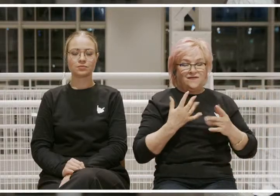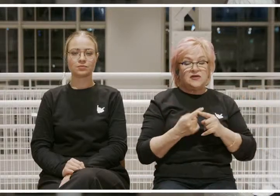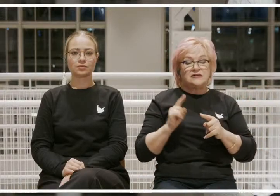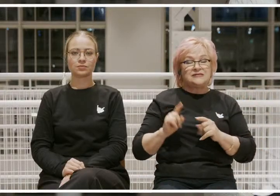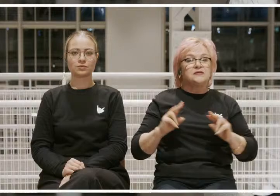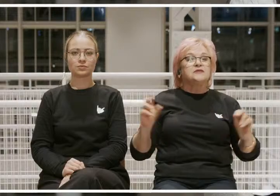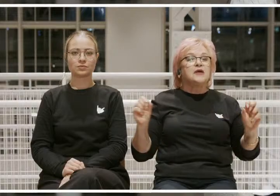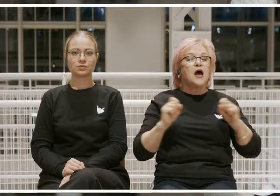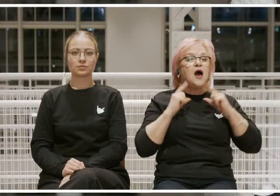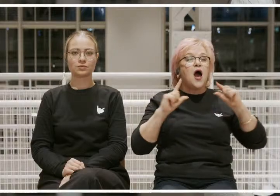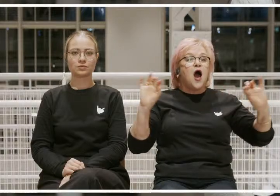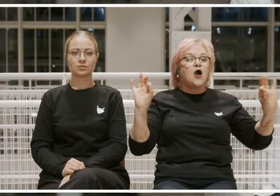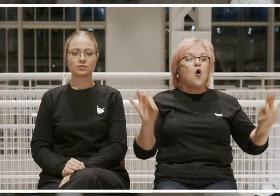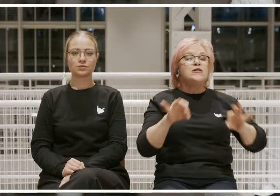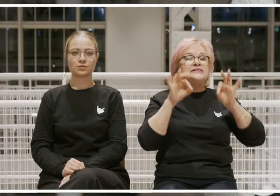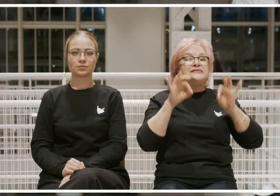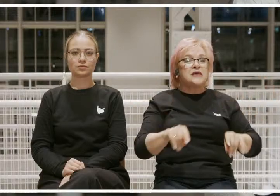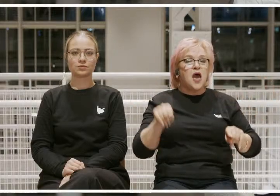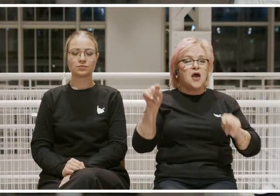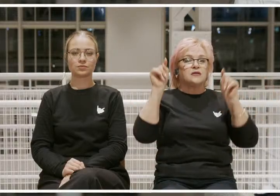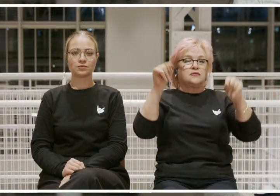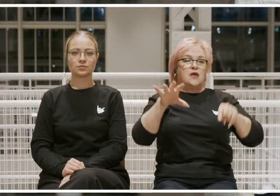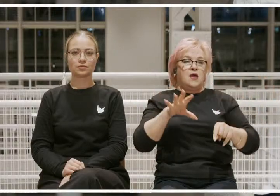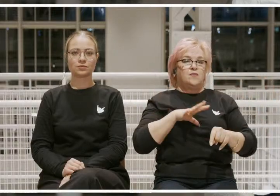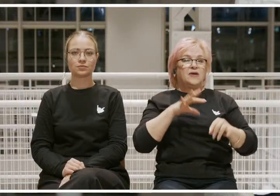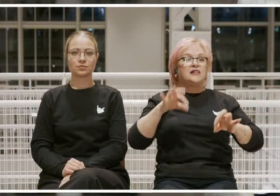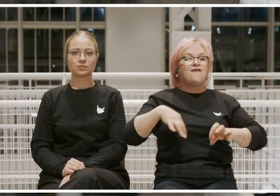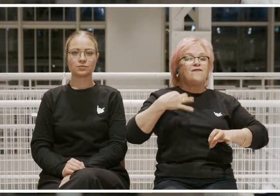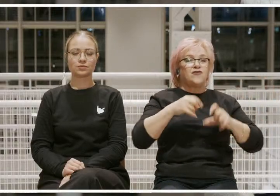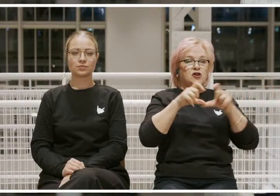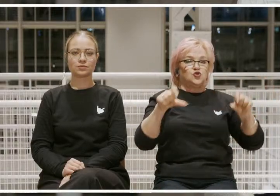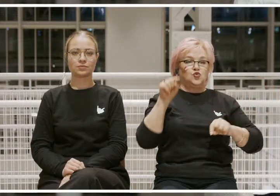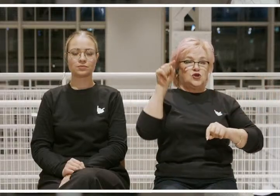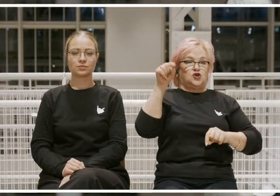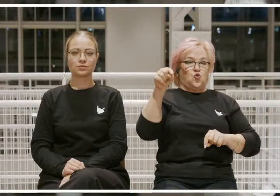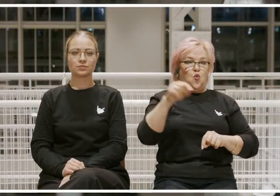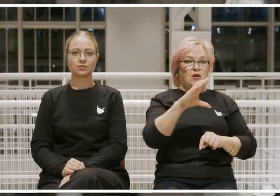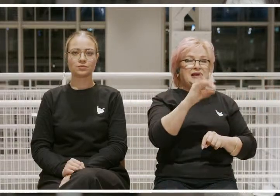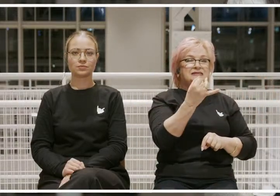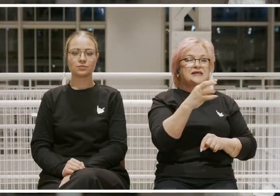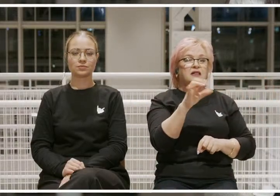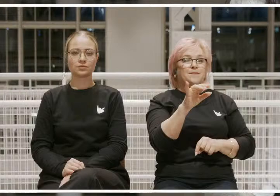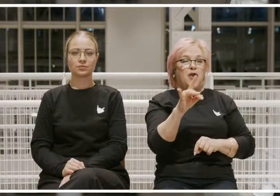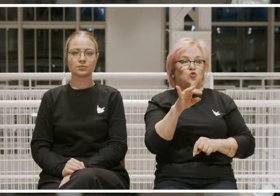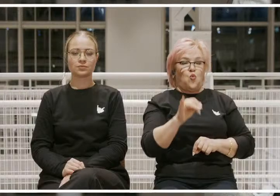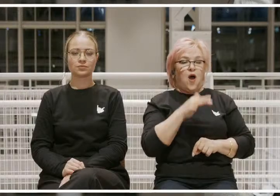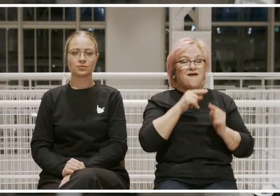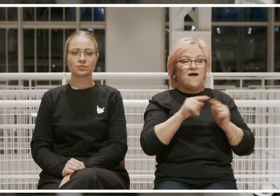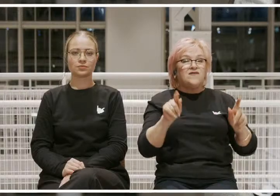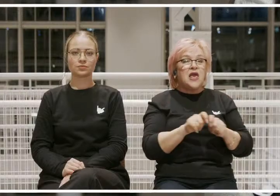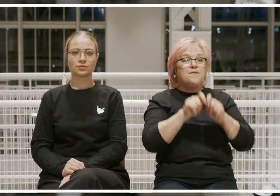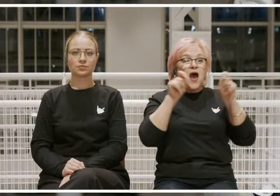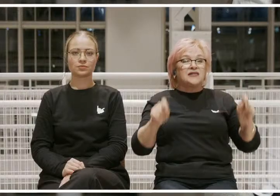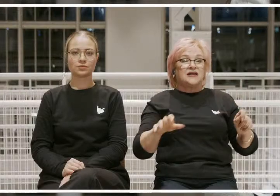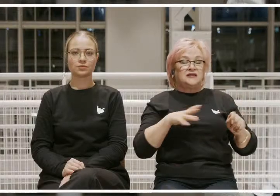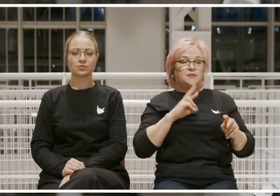the opening week. So now on the screen you see a picture from the concert.